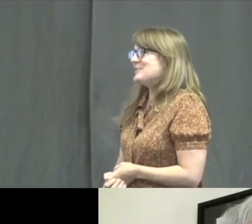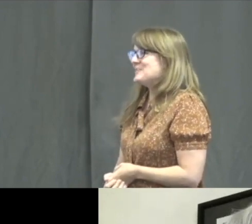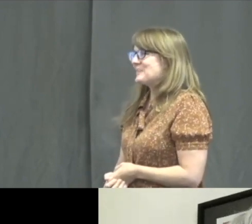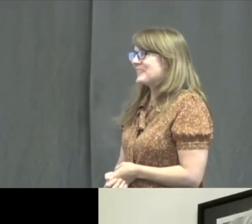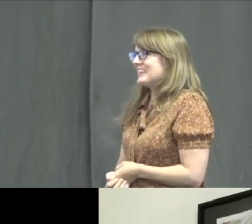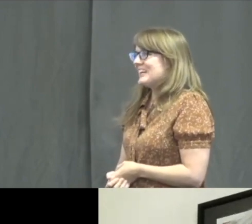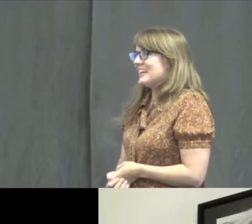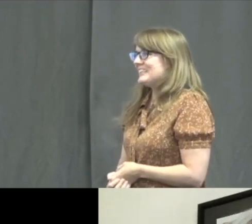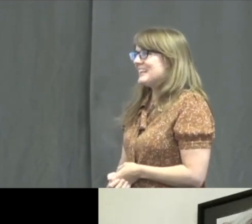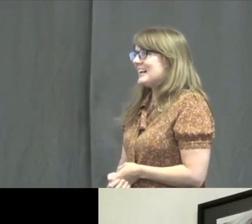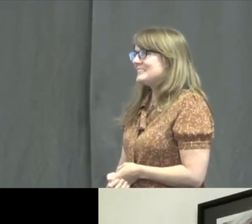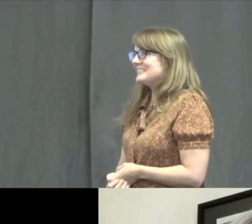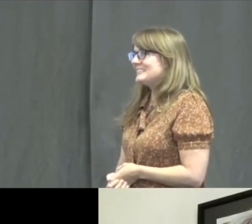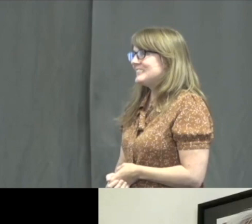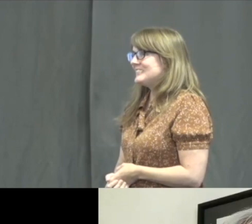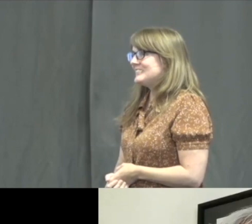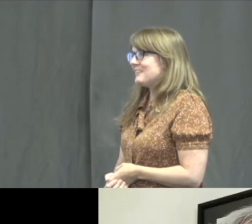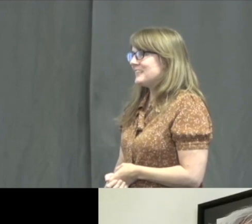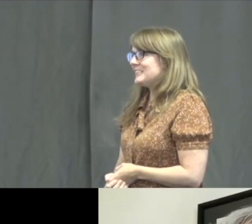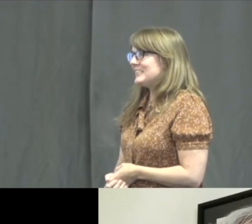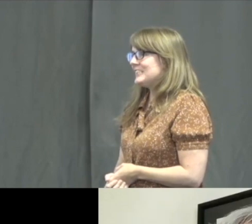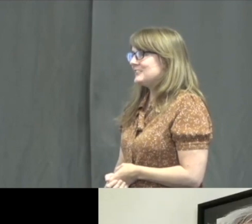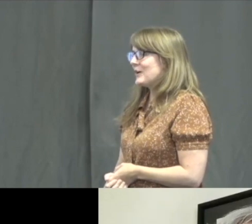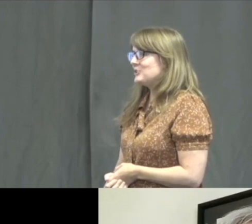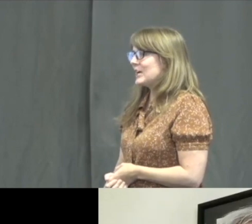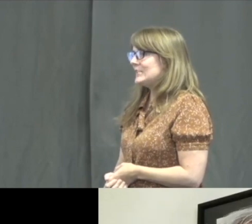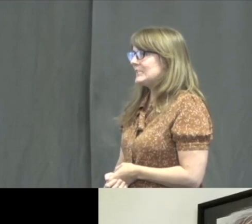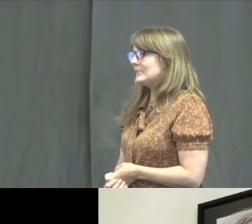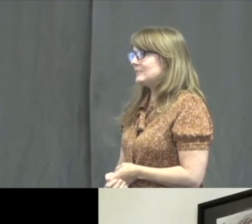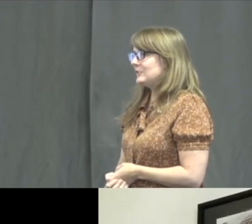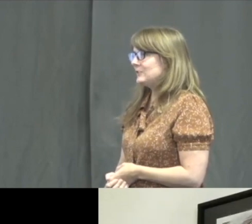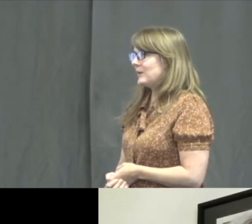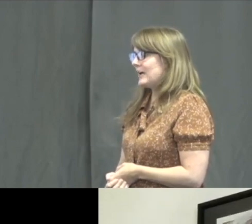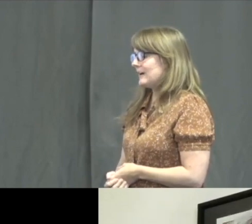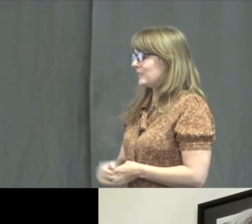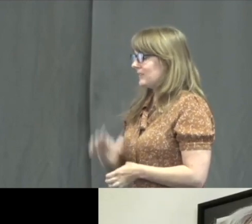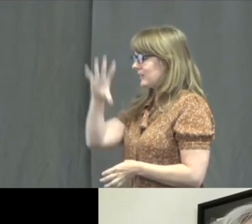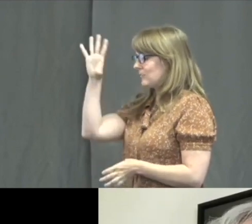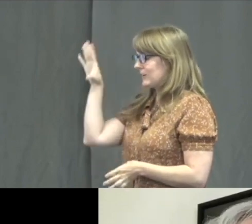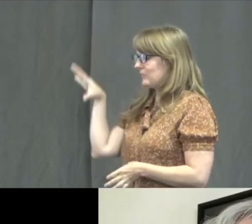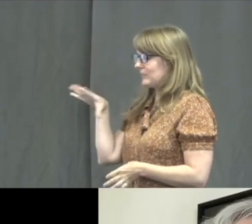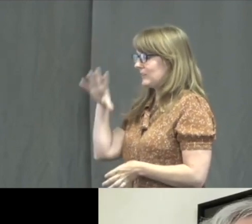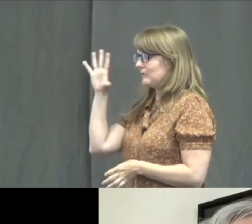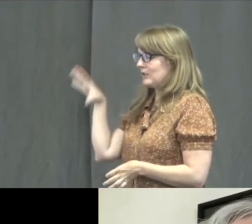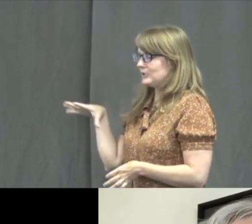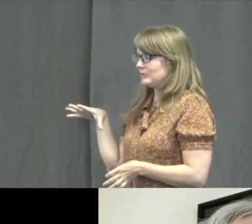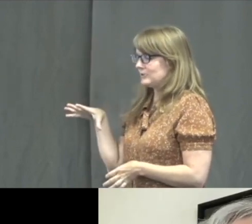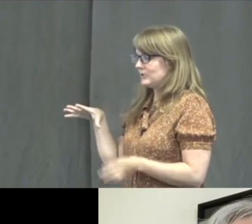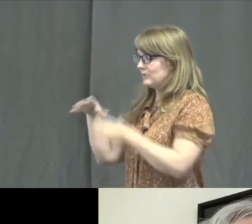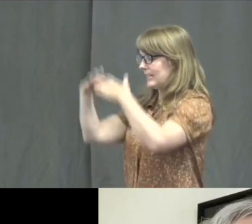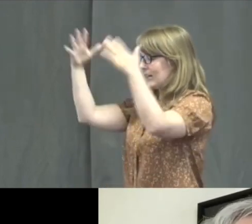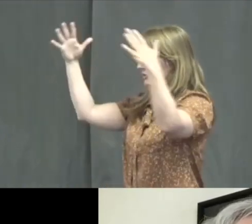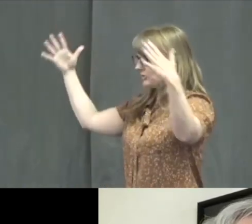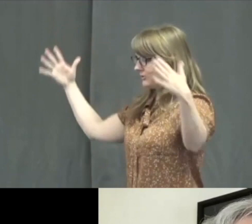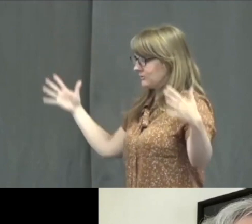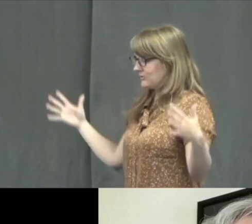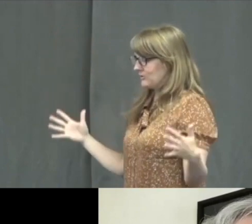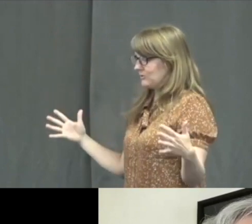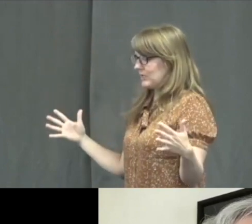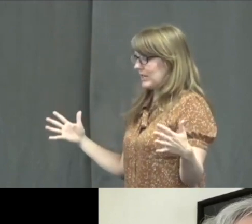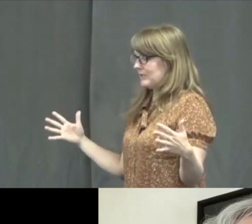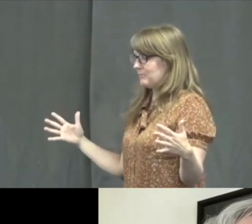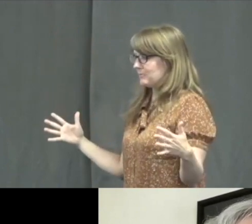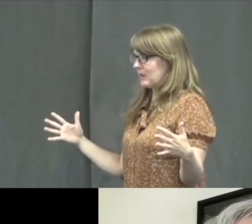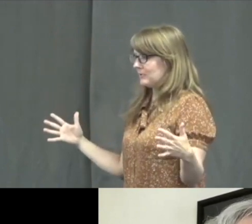Yeah. That's definitely. So I'm trying to get the zoos away. That's why I've started working with like the larger zoo, national